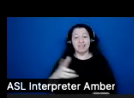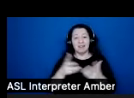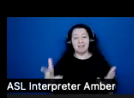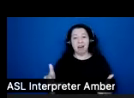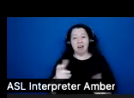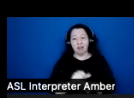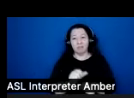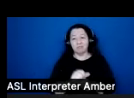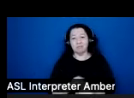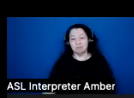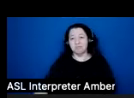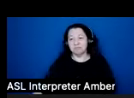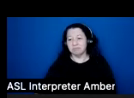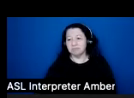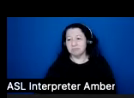So